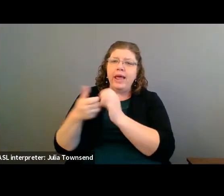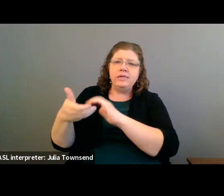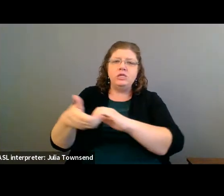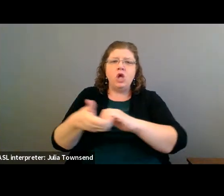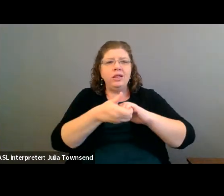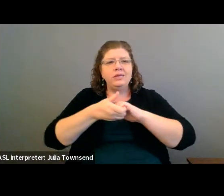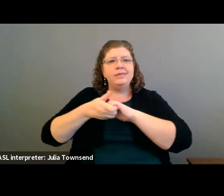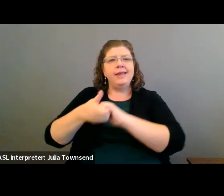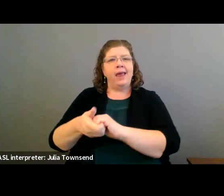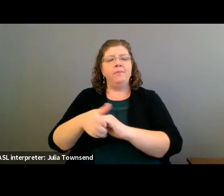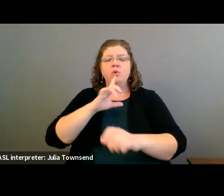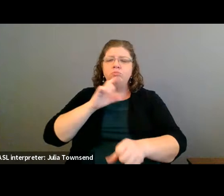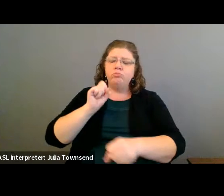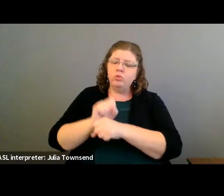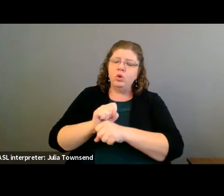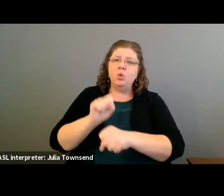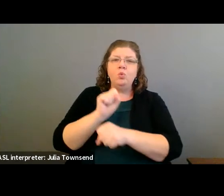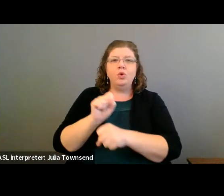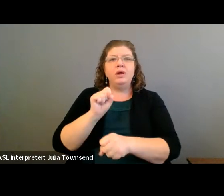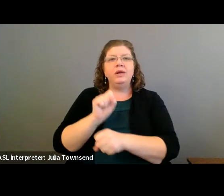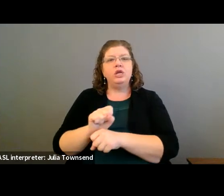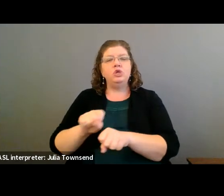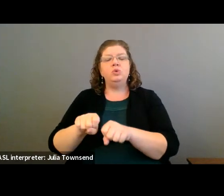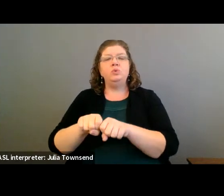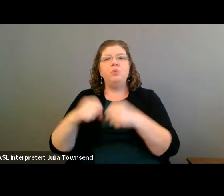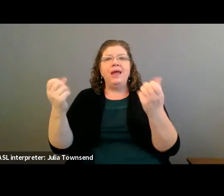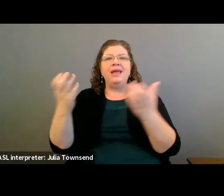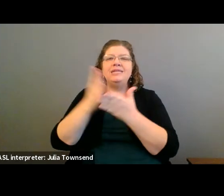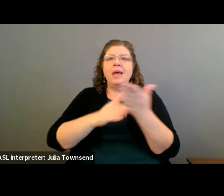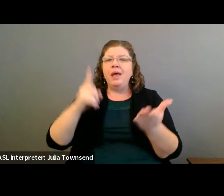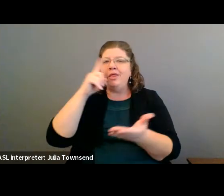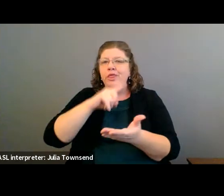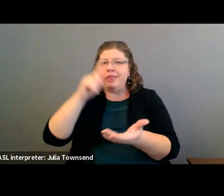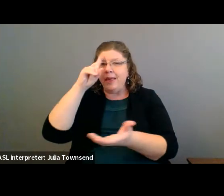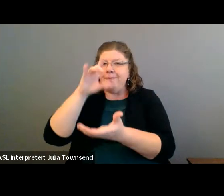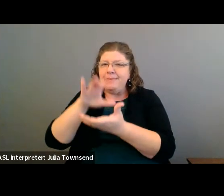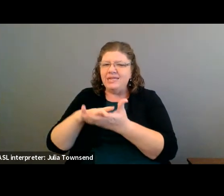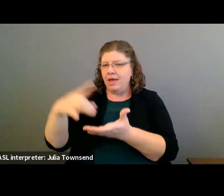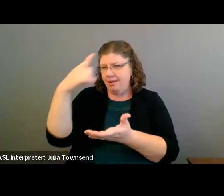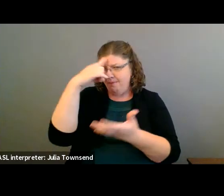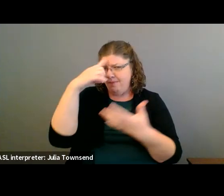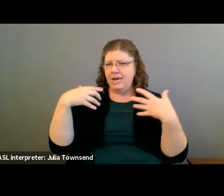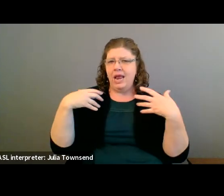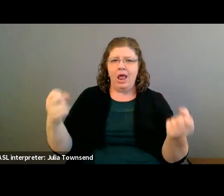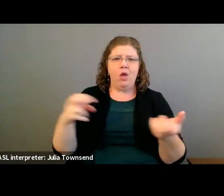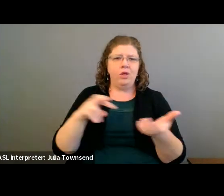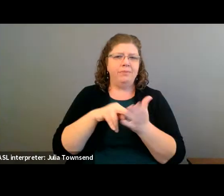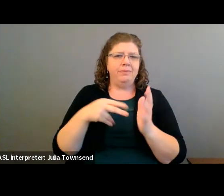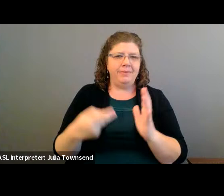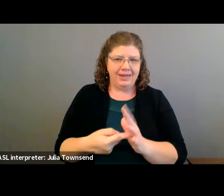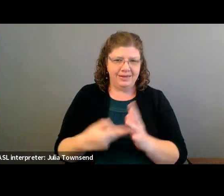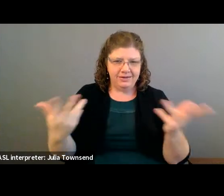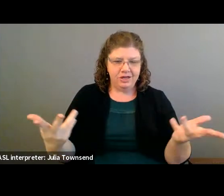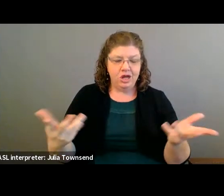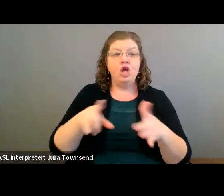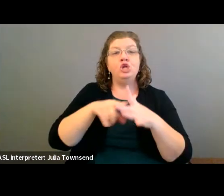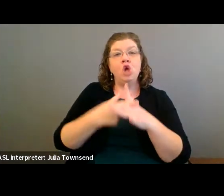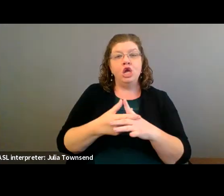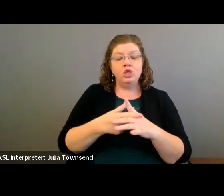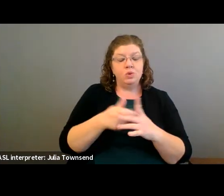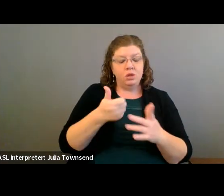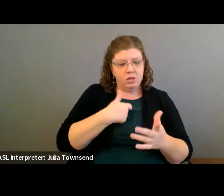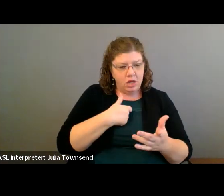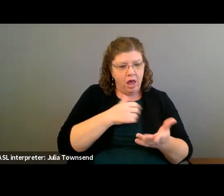by really working towards busting some of the myths around what mental health is. It starts with educating yourself